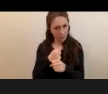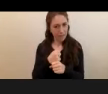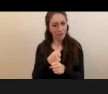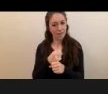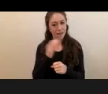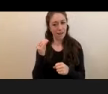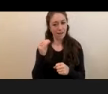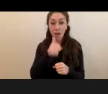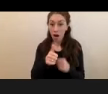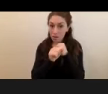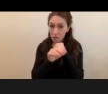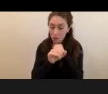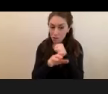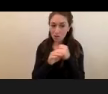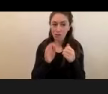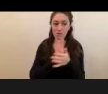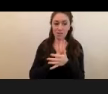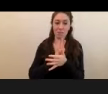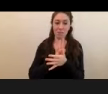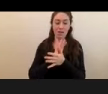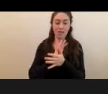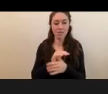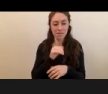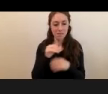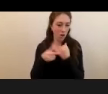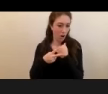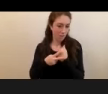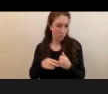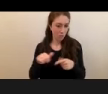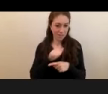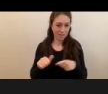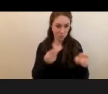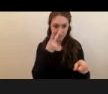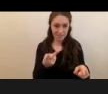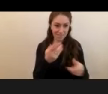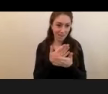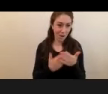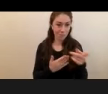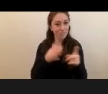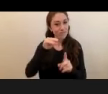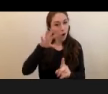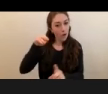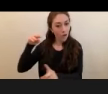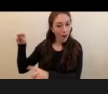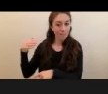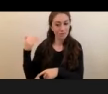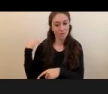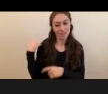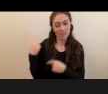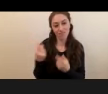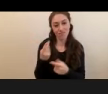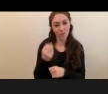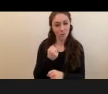community-made and non-commercial cinema and archival practices. Here you can see some photographs from our recent few years